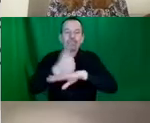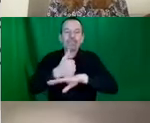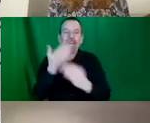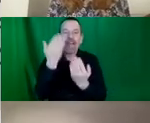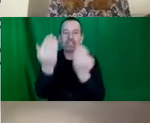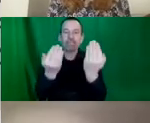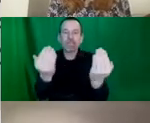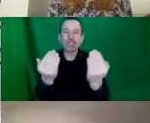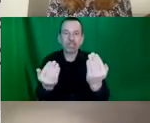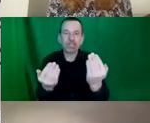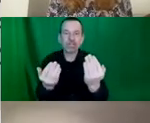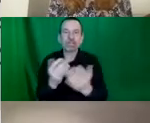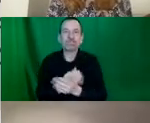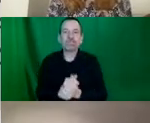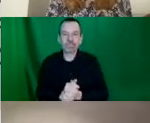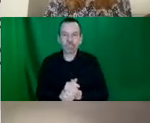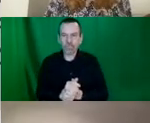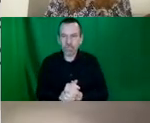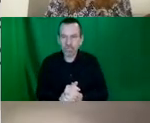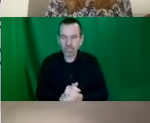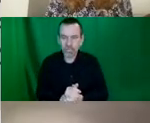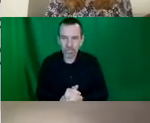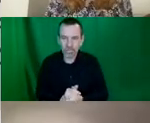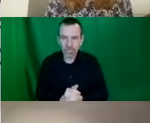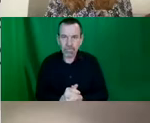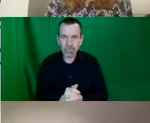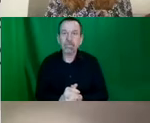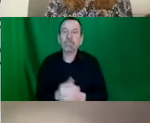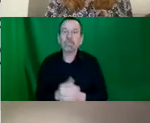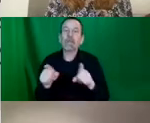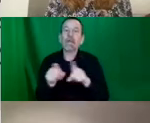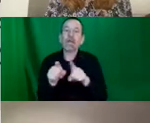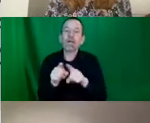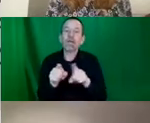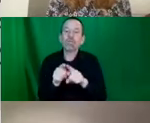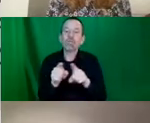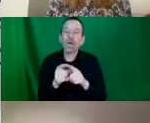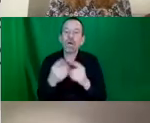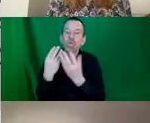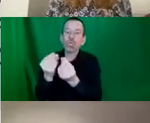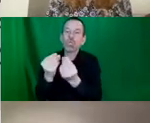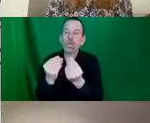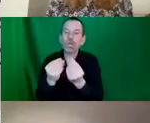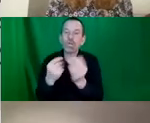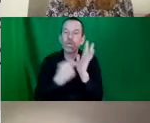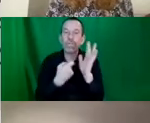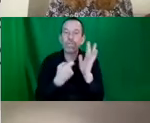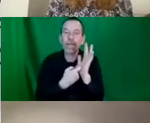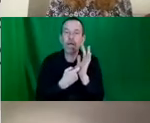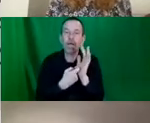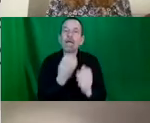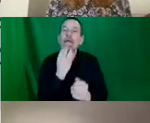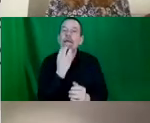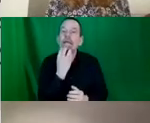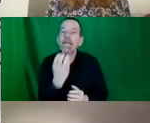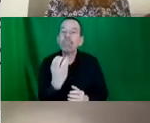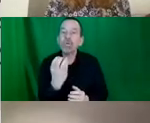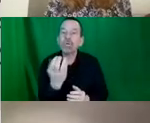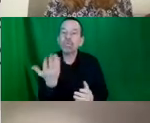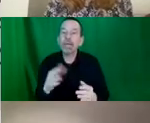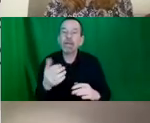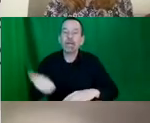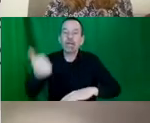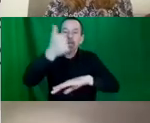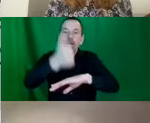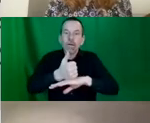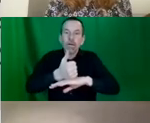a conservator from the Horniman Museum. I also assisted Rebecca in the Hebrew exhibition install. We installed a large and very heavy Torah